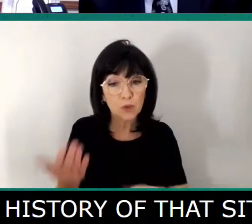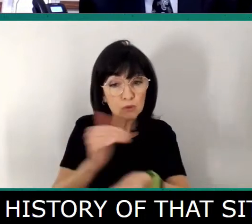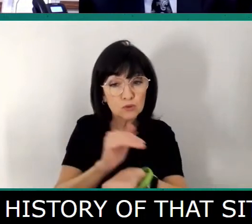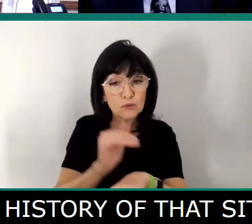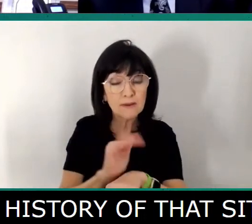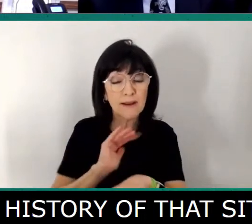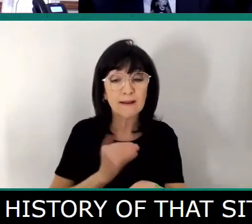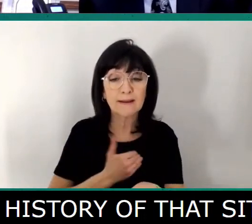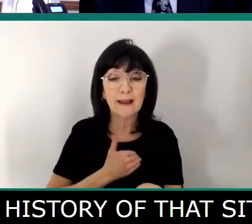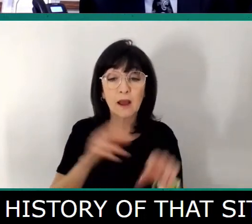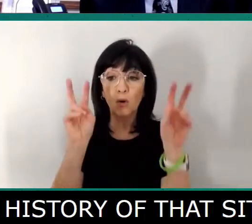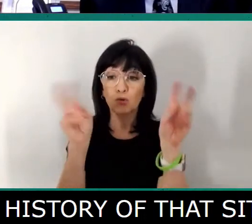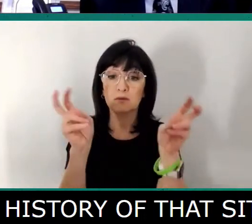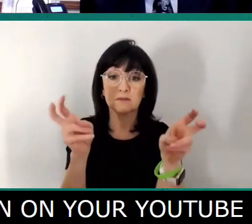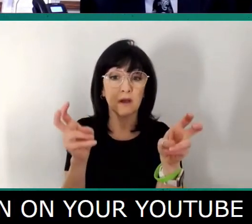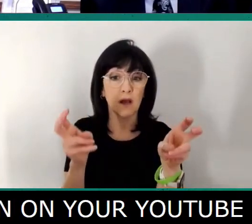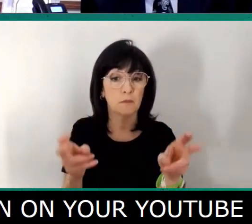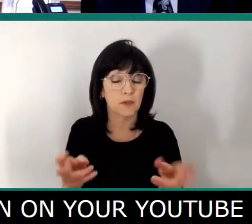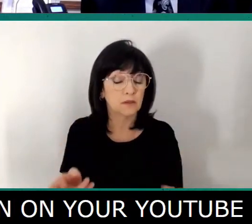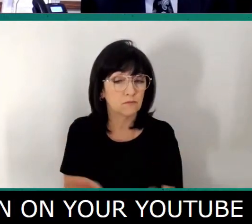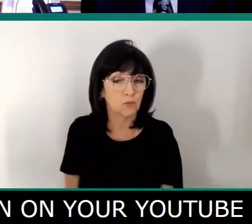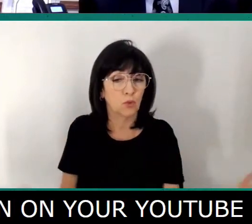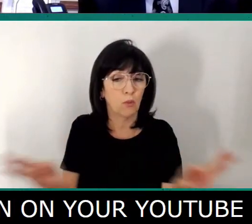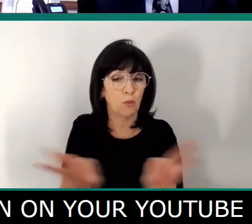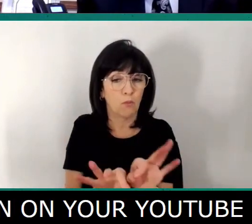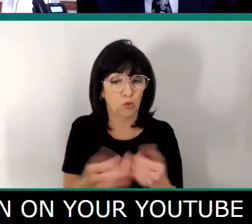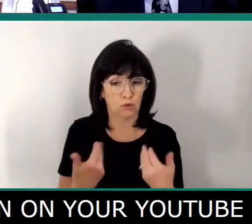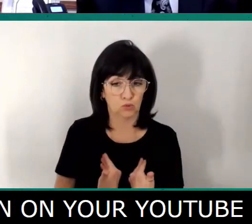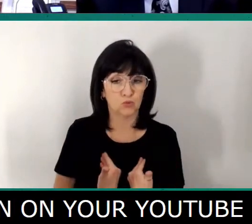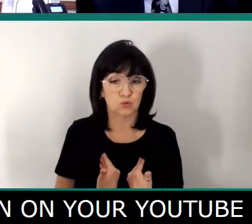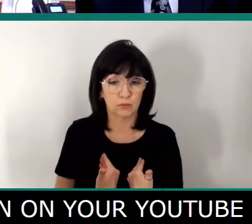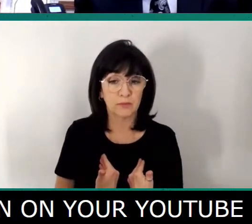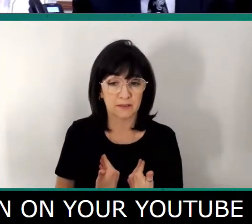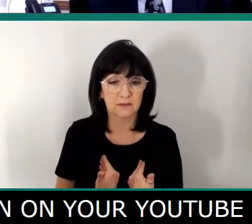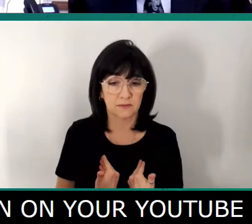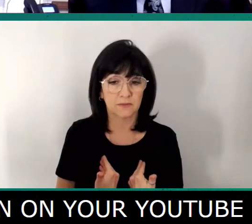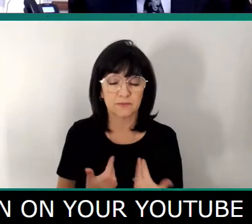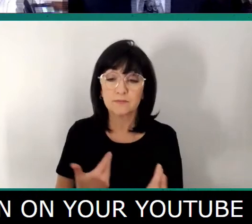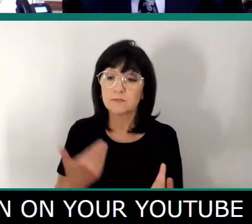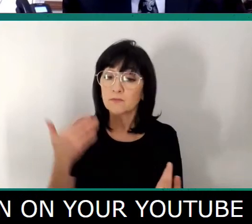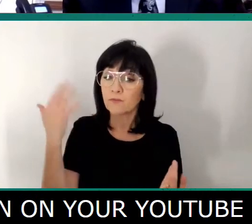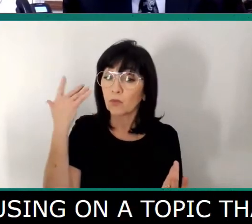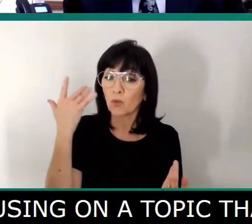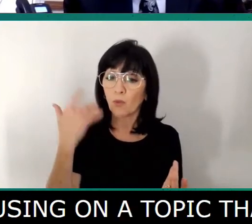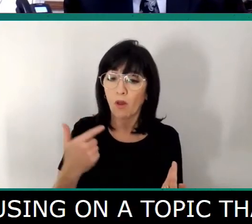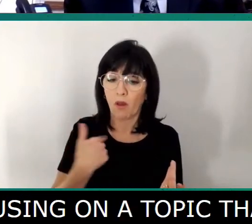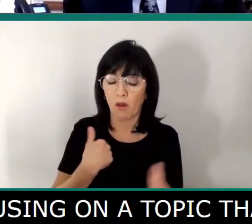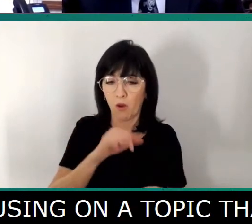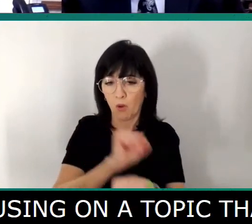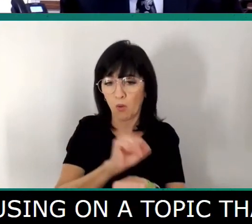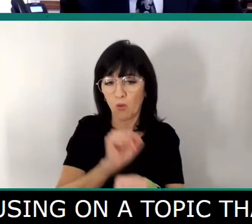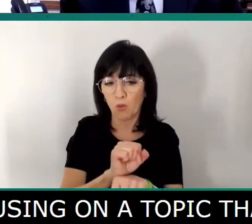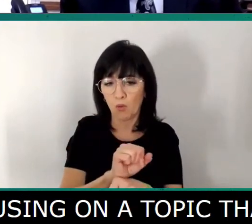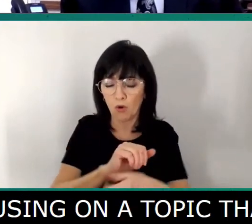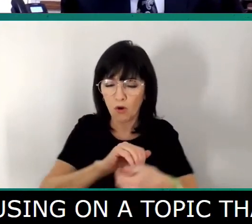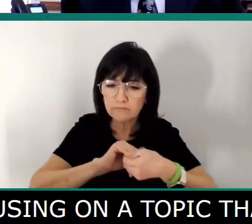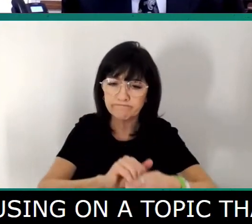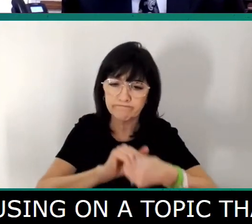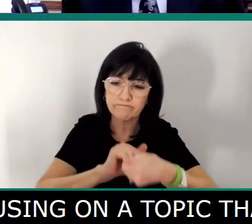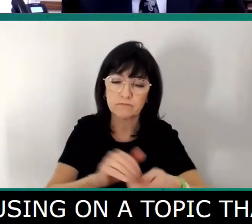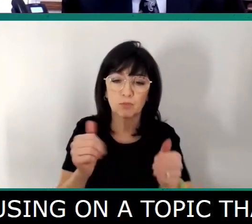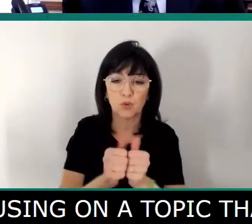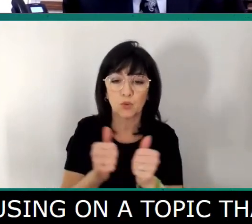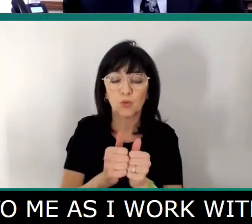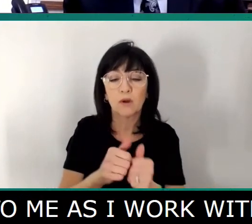and relevant to me as I work with our school districts here in the northern part of our state to